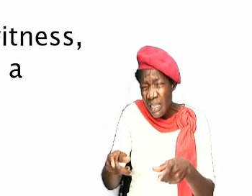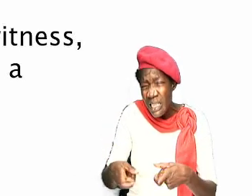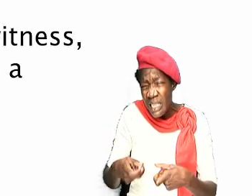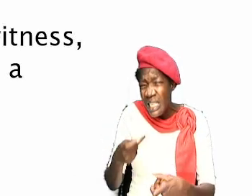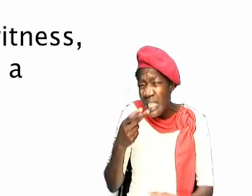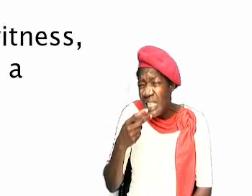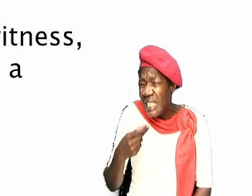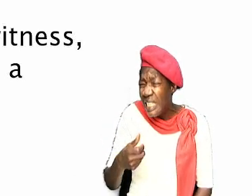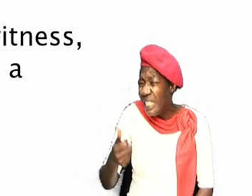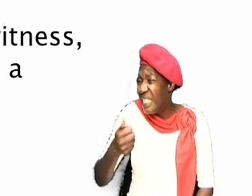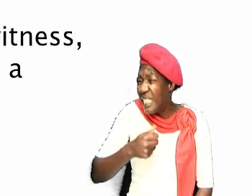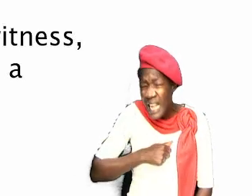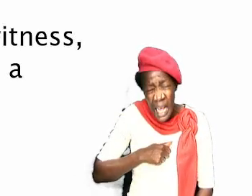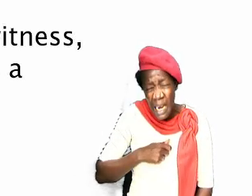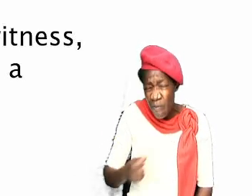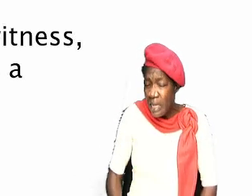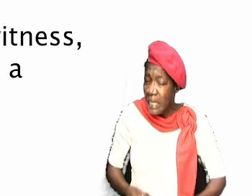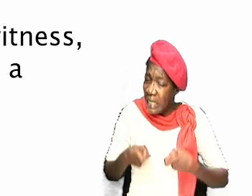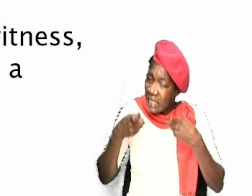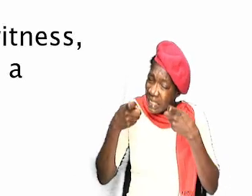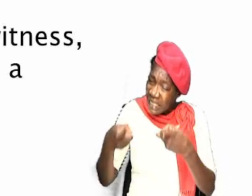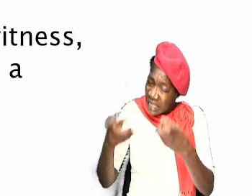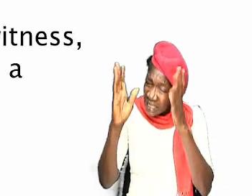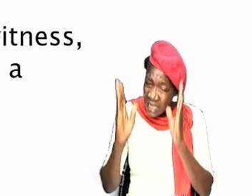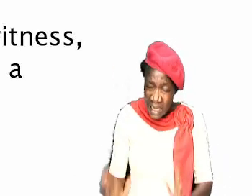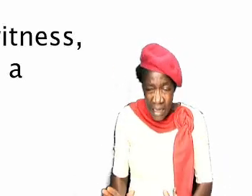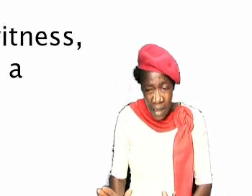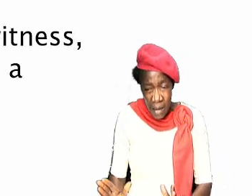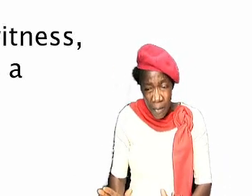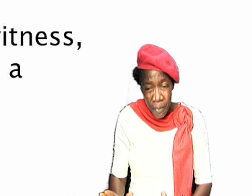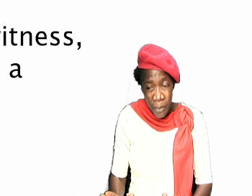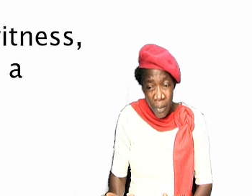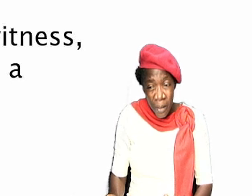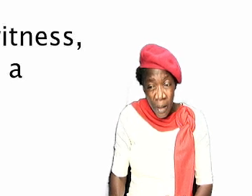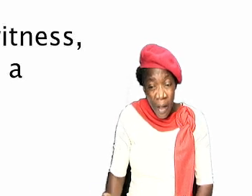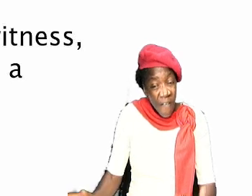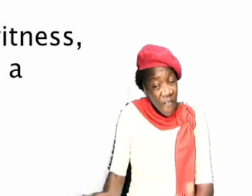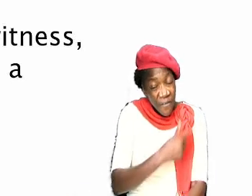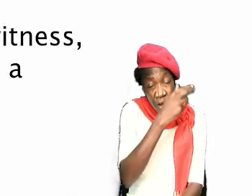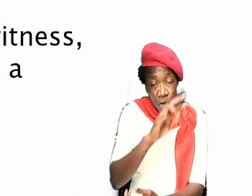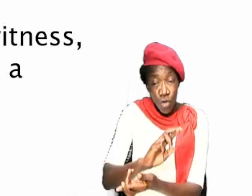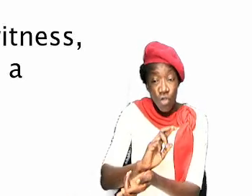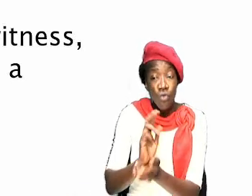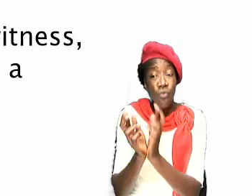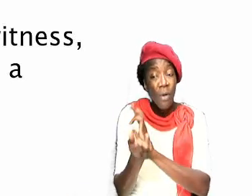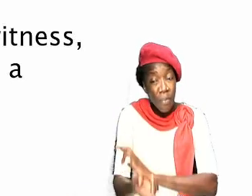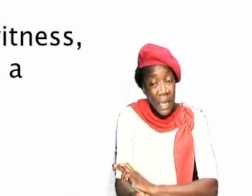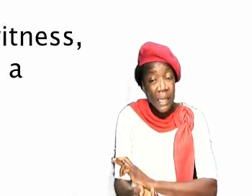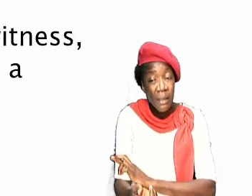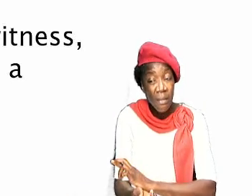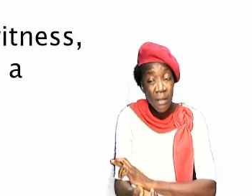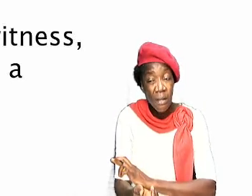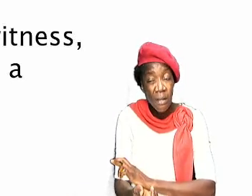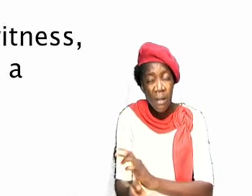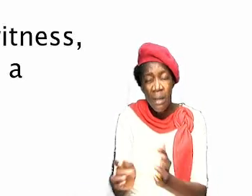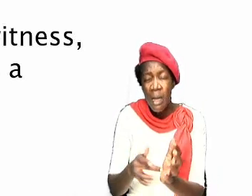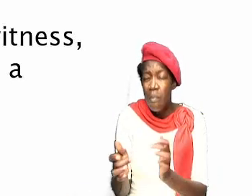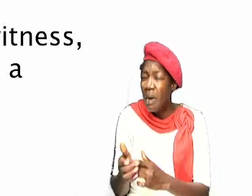is needed if the person is going to first repent. And the Bible says